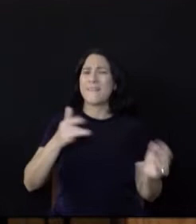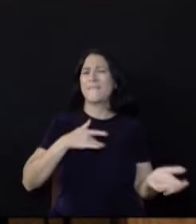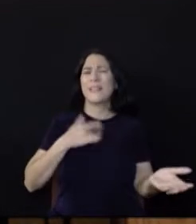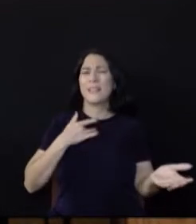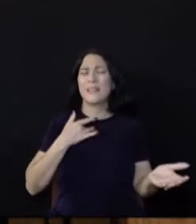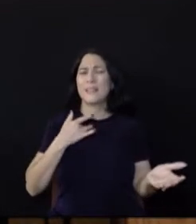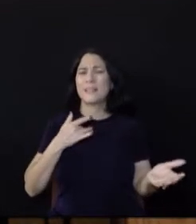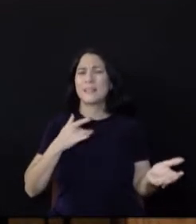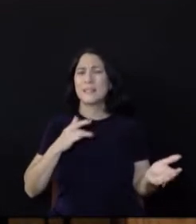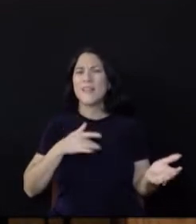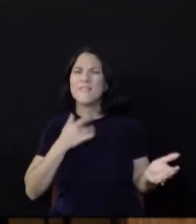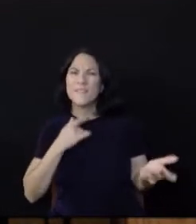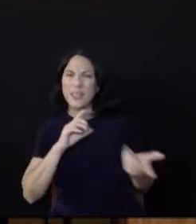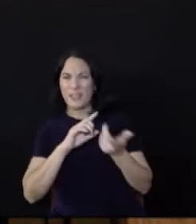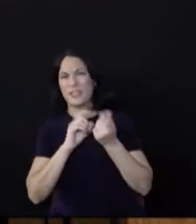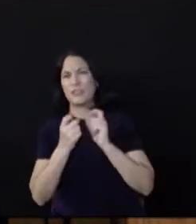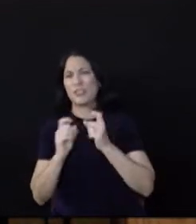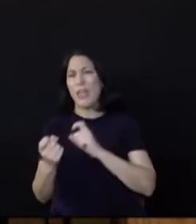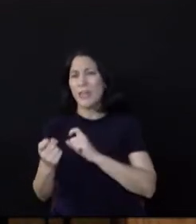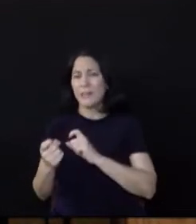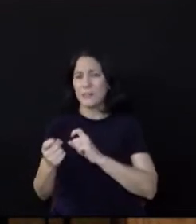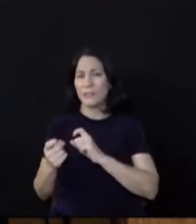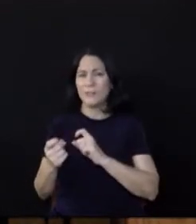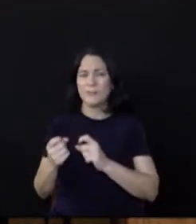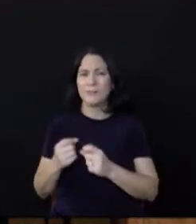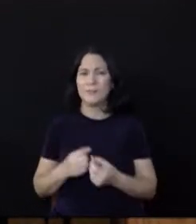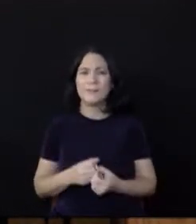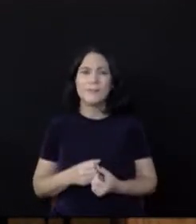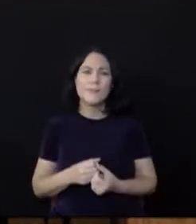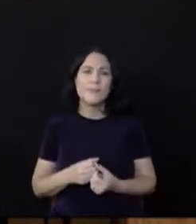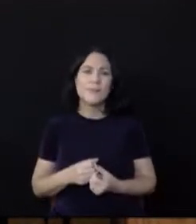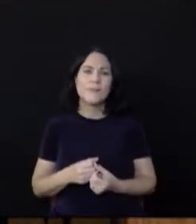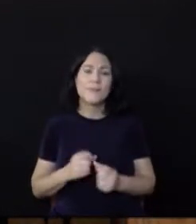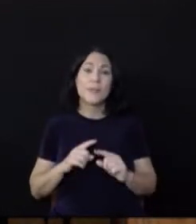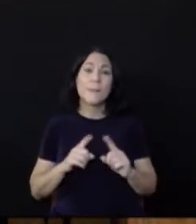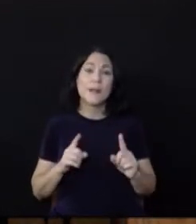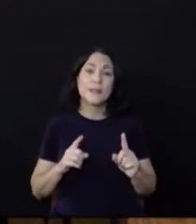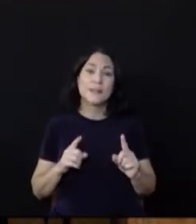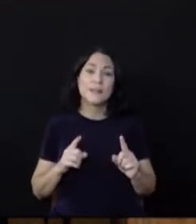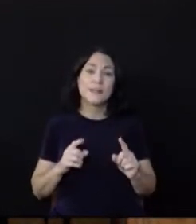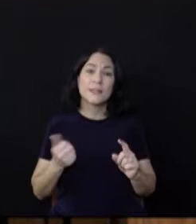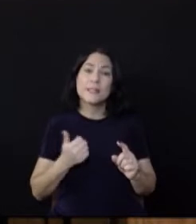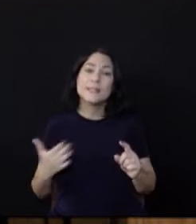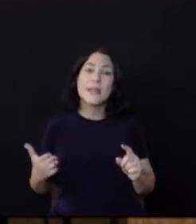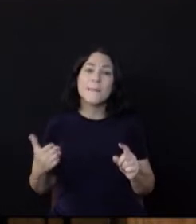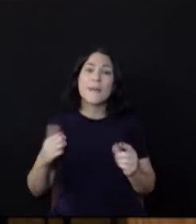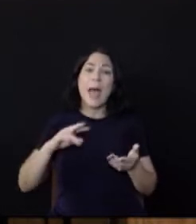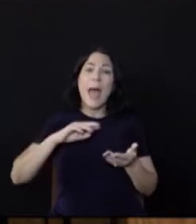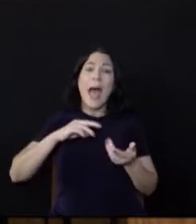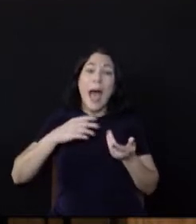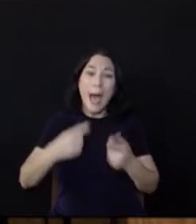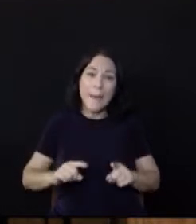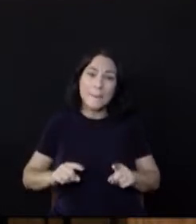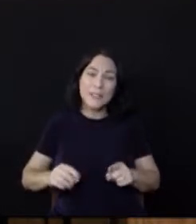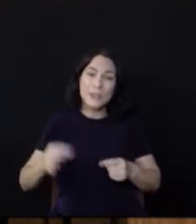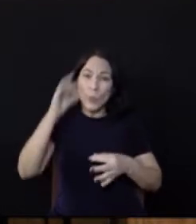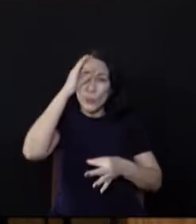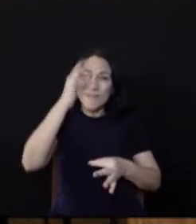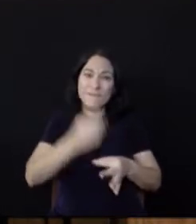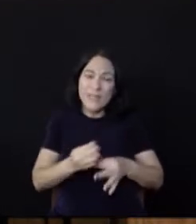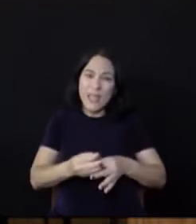Our feelings can shift. Our feelings might be fickle. But there's something that happens when faith is born deep within